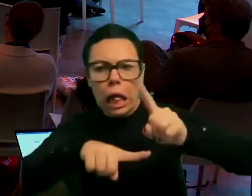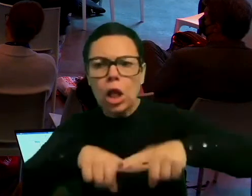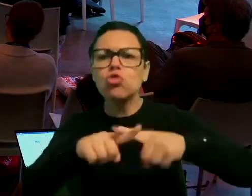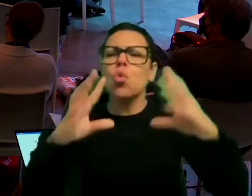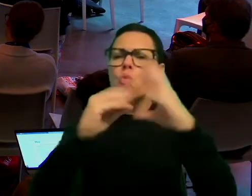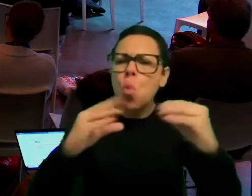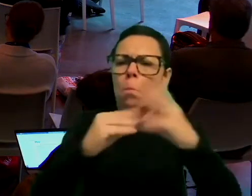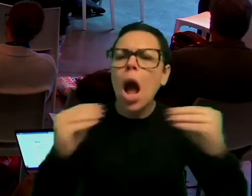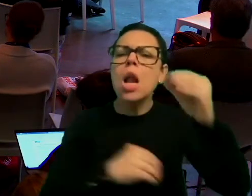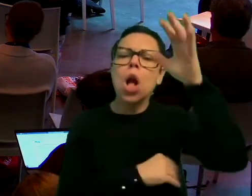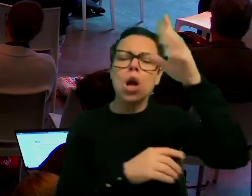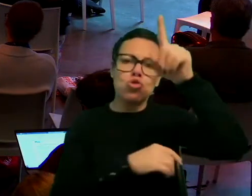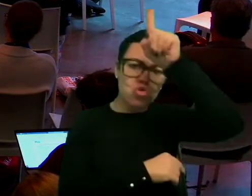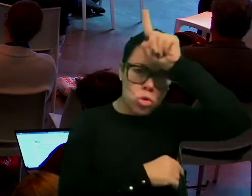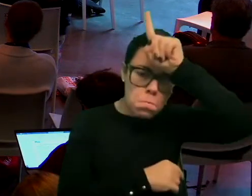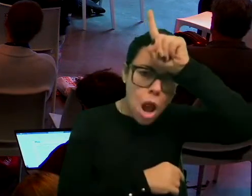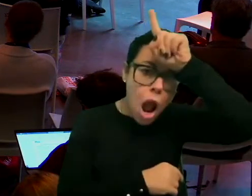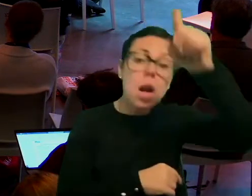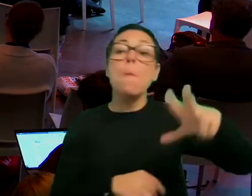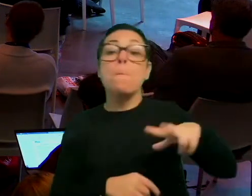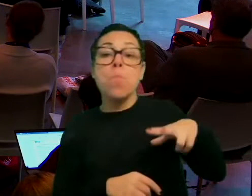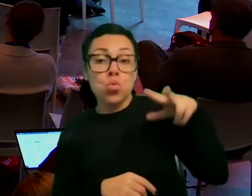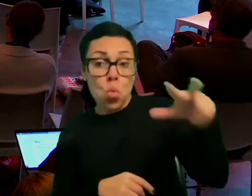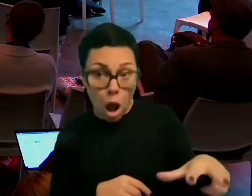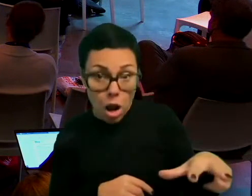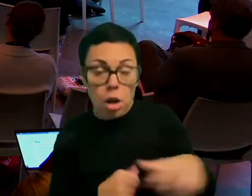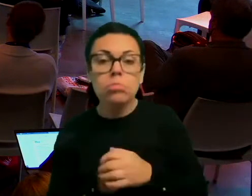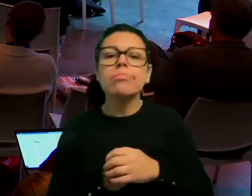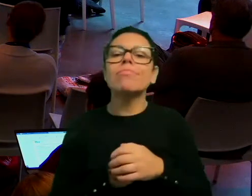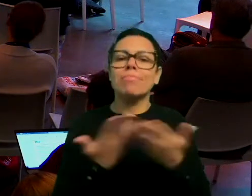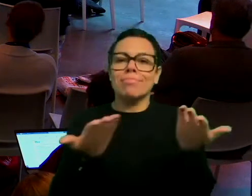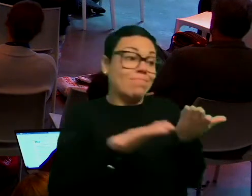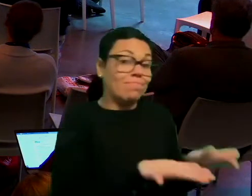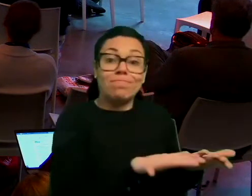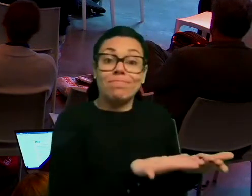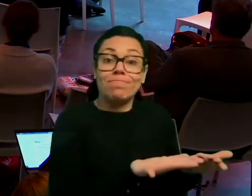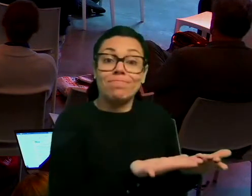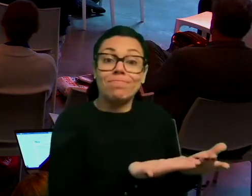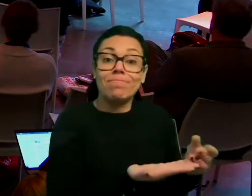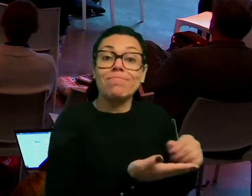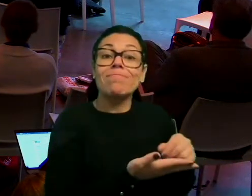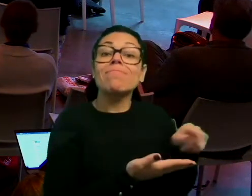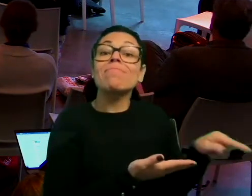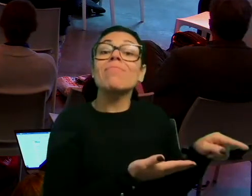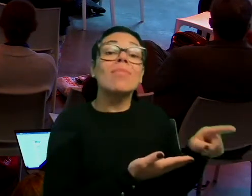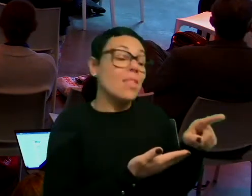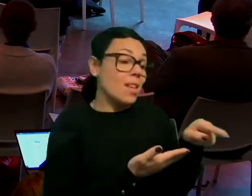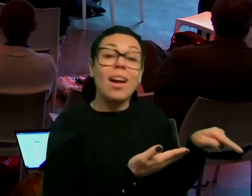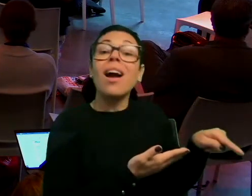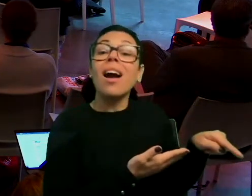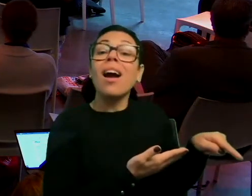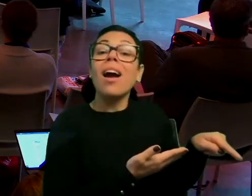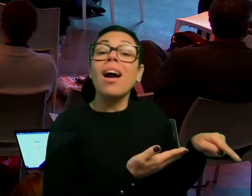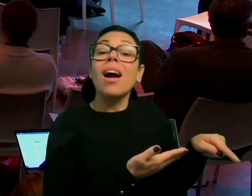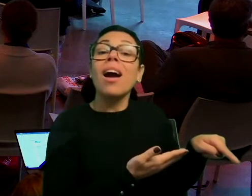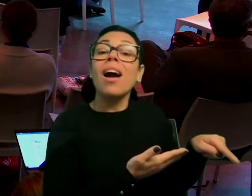and Portugal. And by the way, we have Aurora here from our Romanian beneficiary. And we have